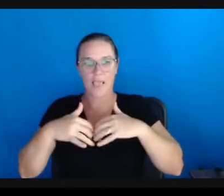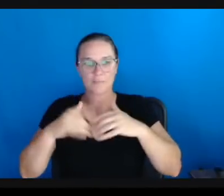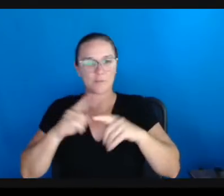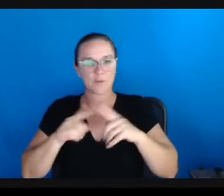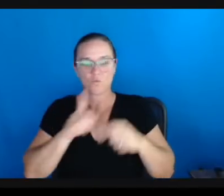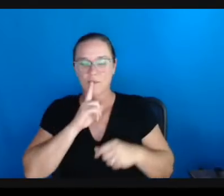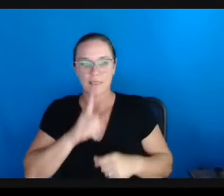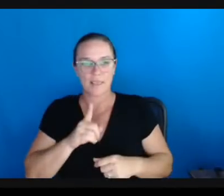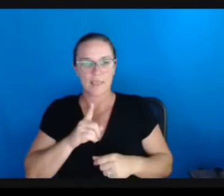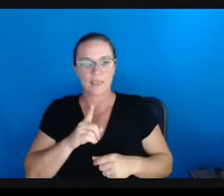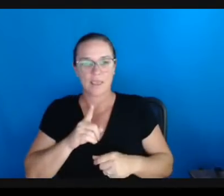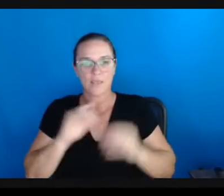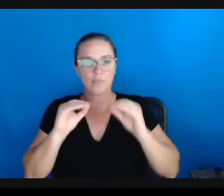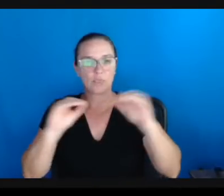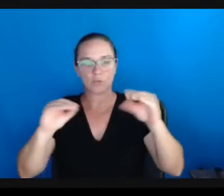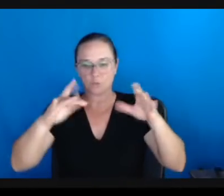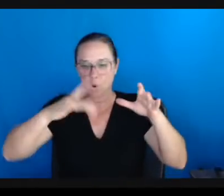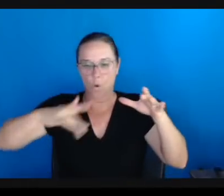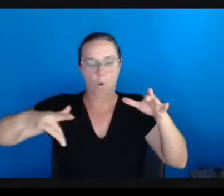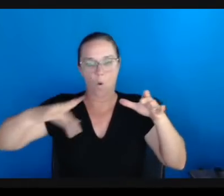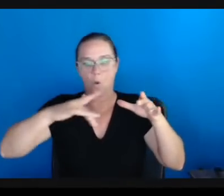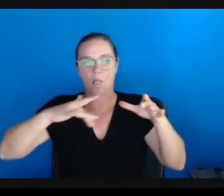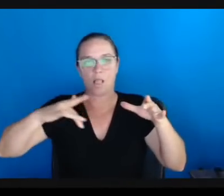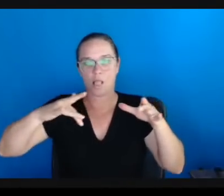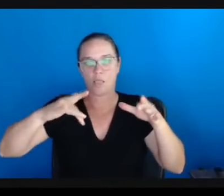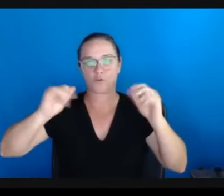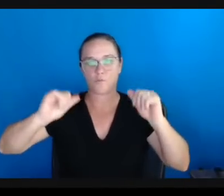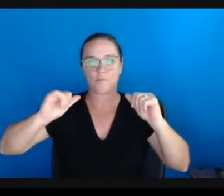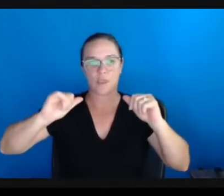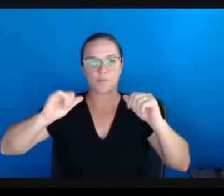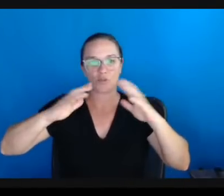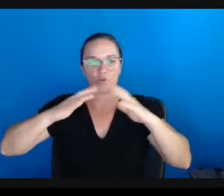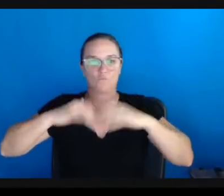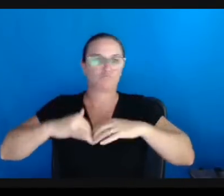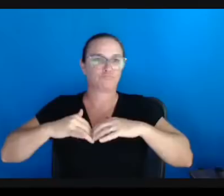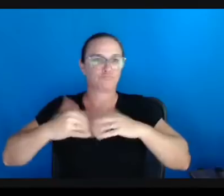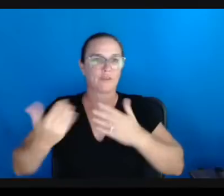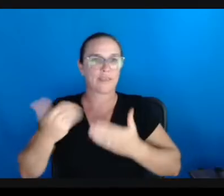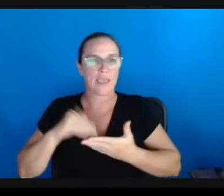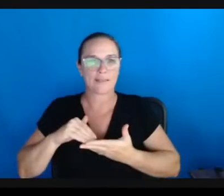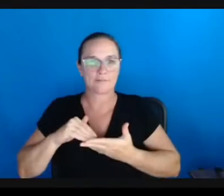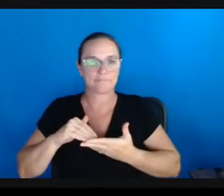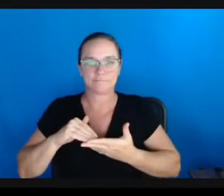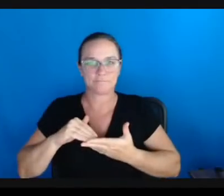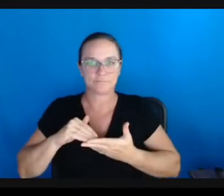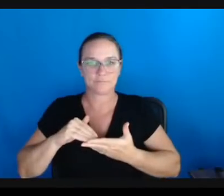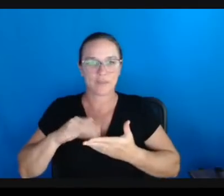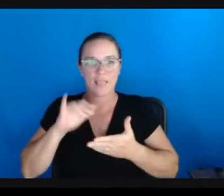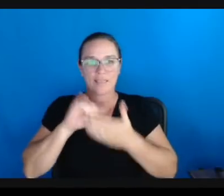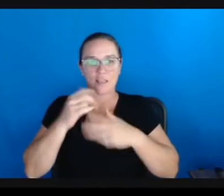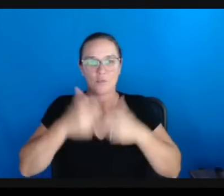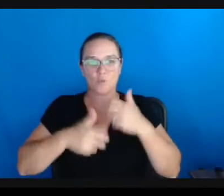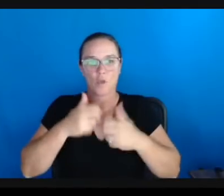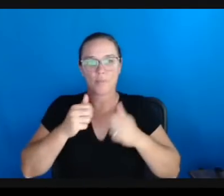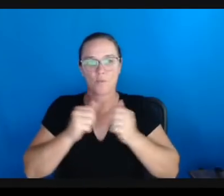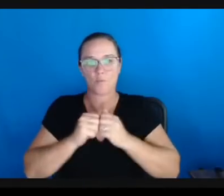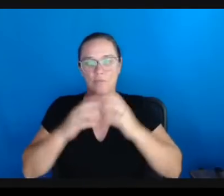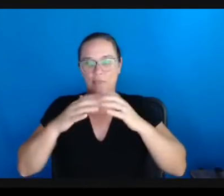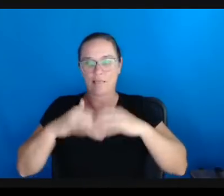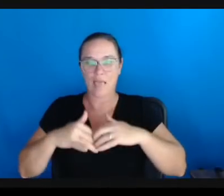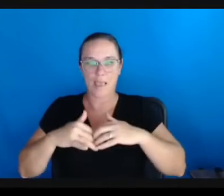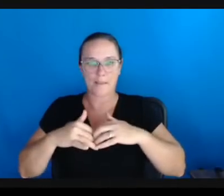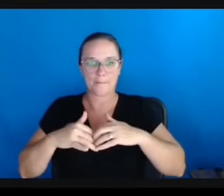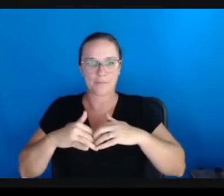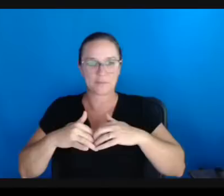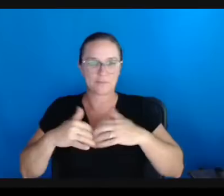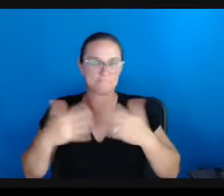really there's no hole down there for it to fall into to collapse in the first place. That's really the problem with it collapsing due to its own